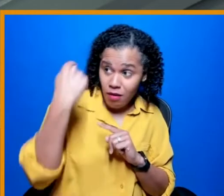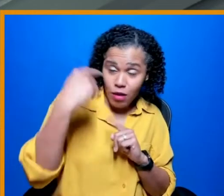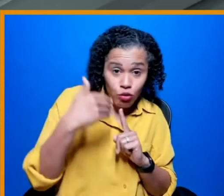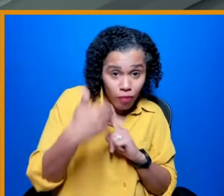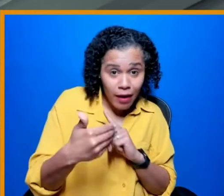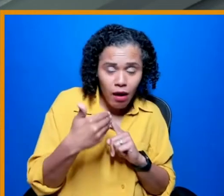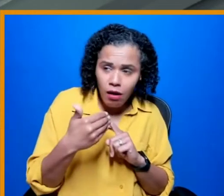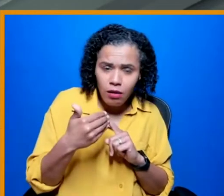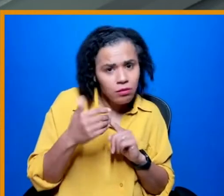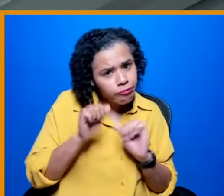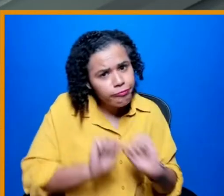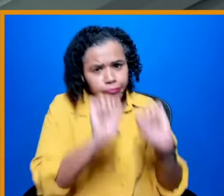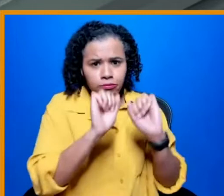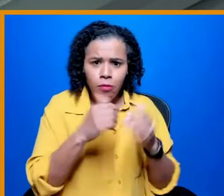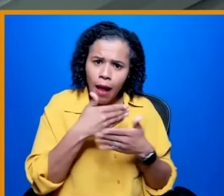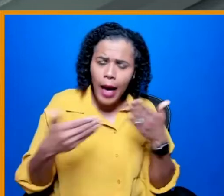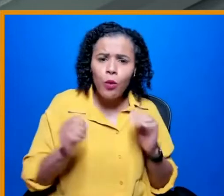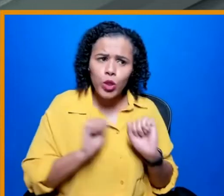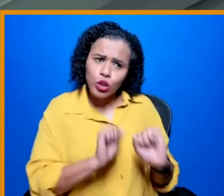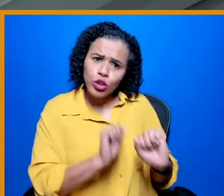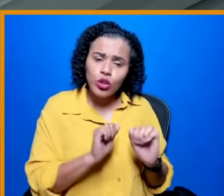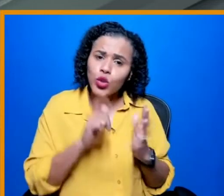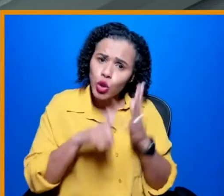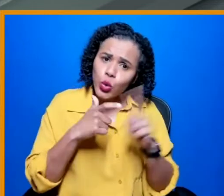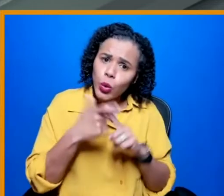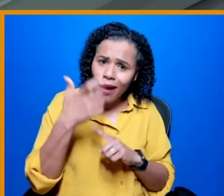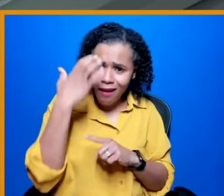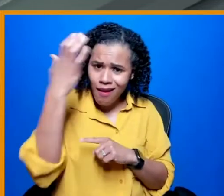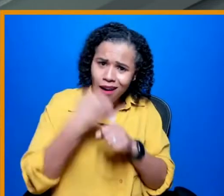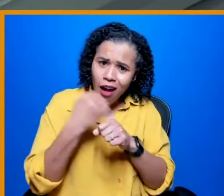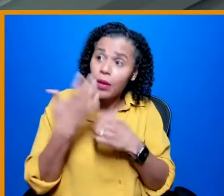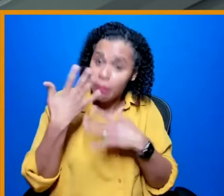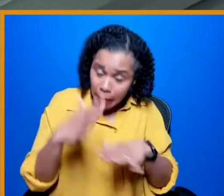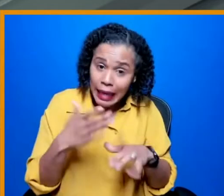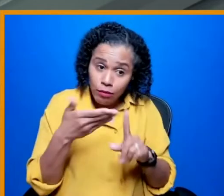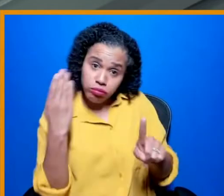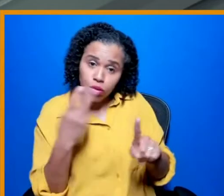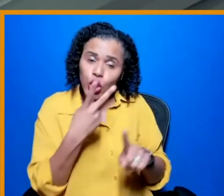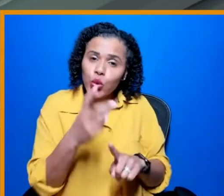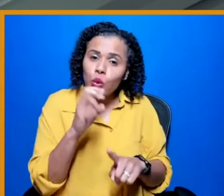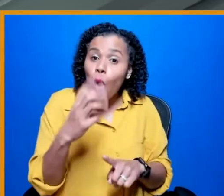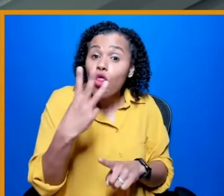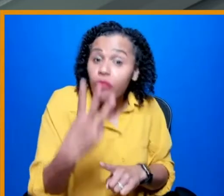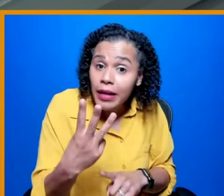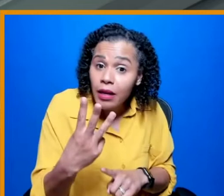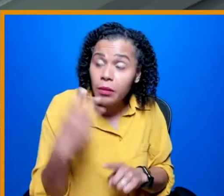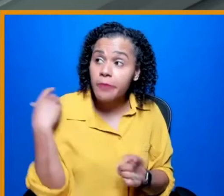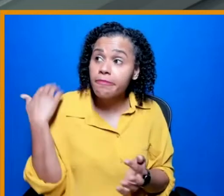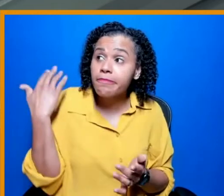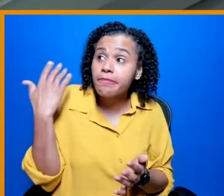its own right by the UK government in 2003, but not very much has been done about